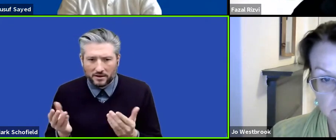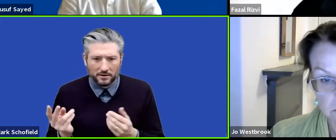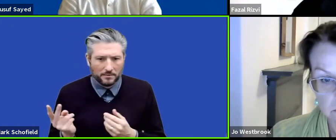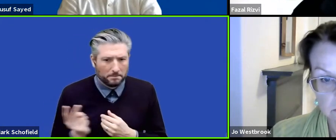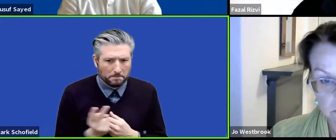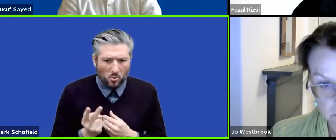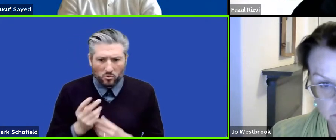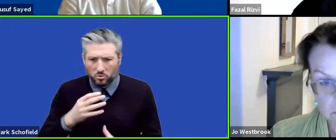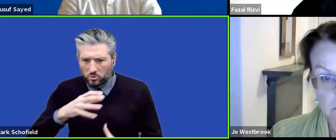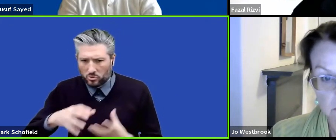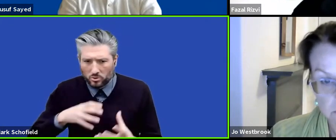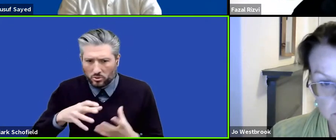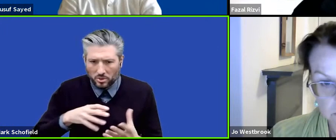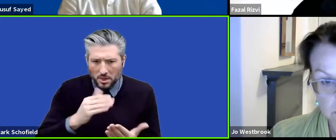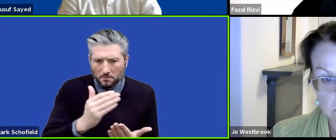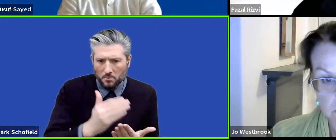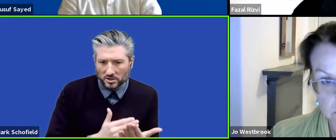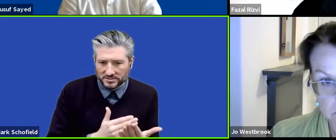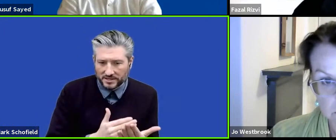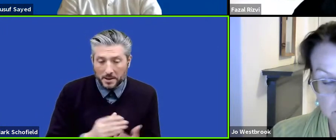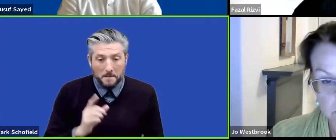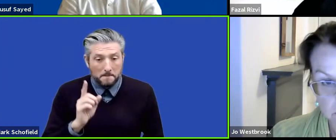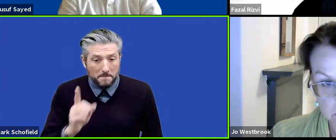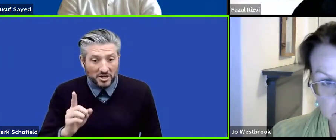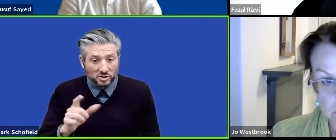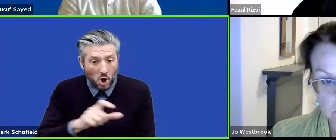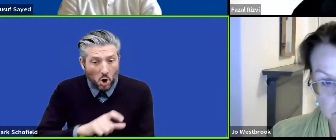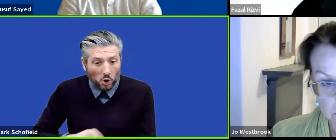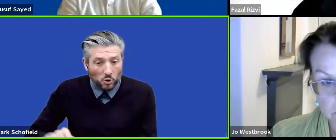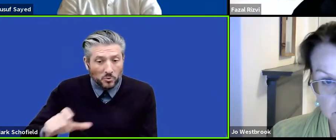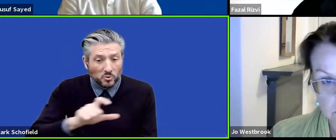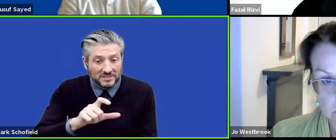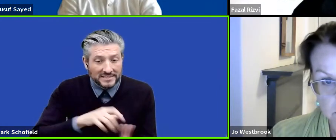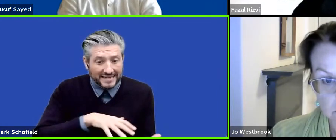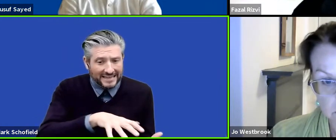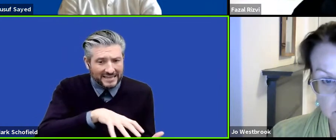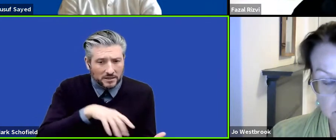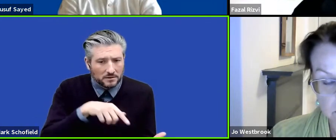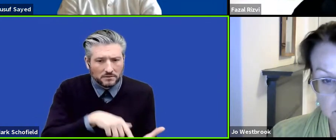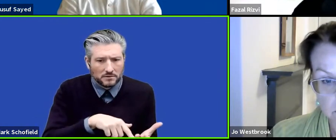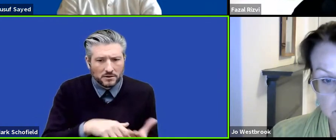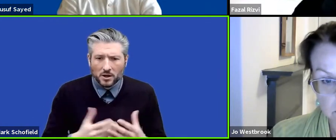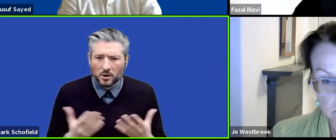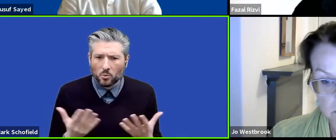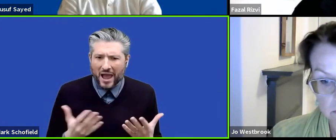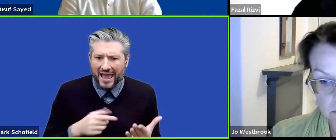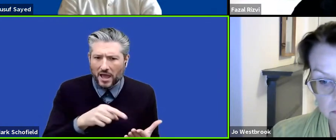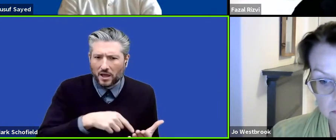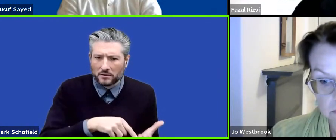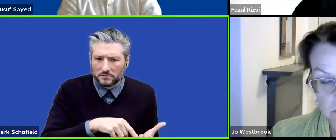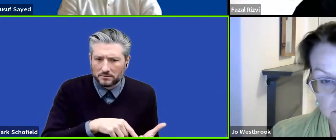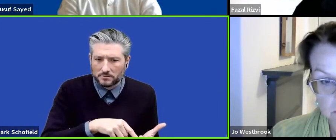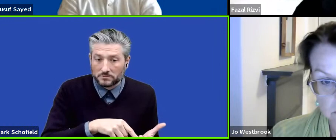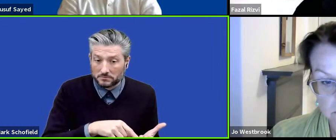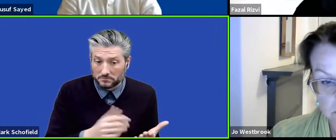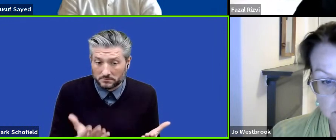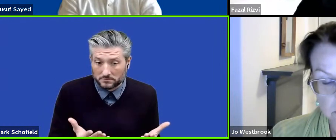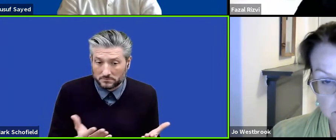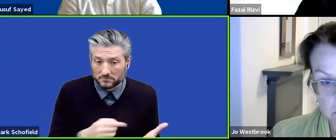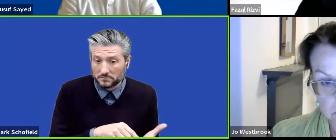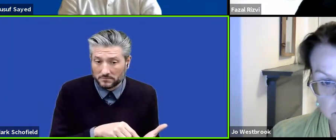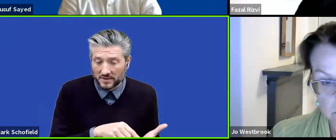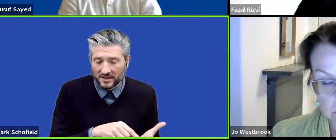community will be involved, of course, then becomes an important question. And as to how the